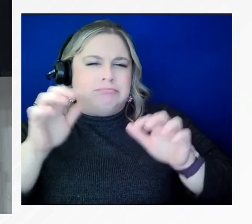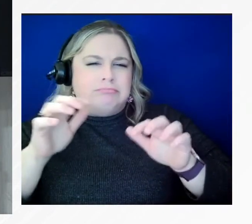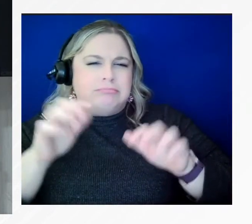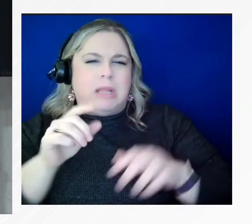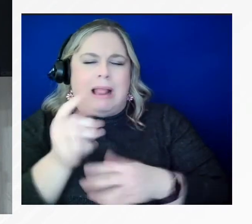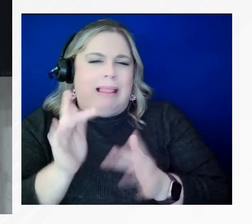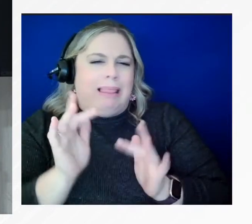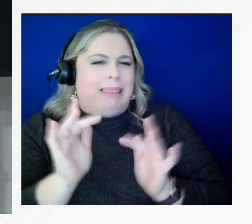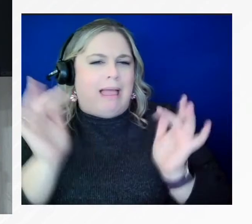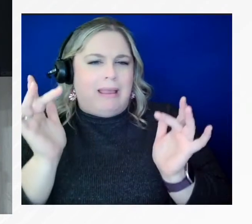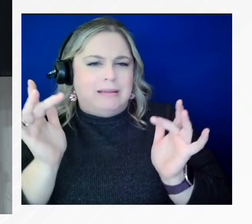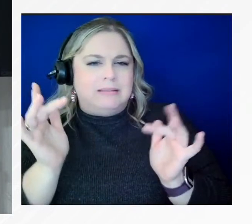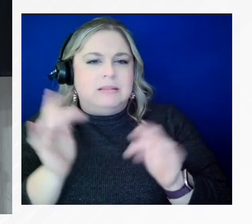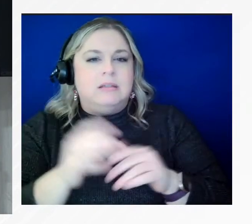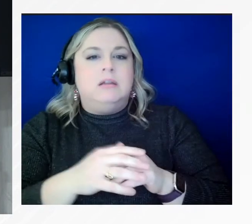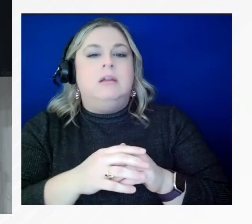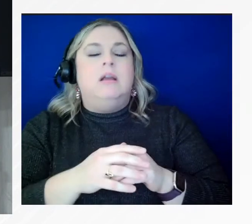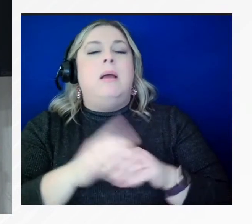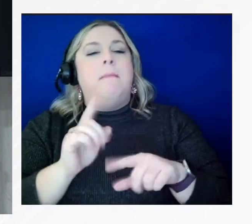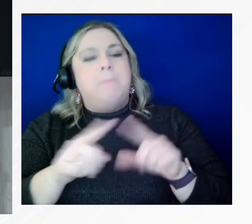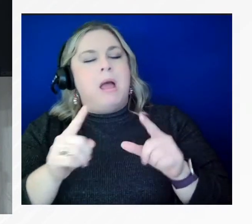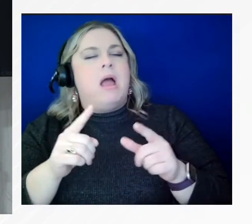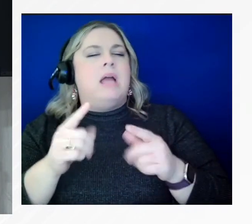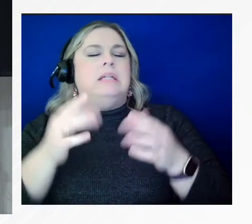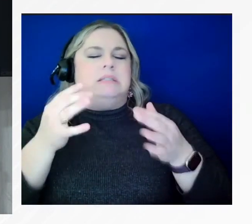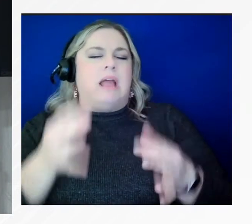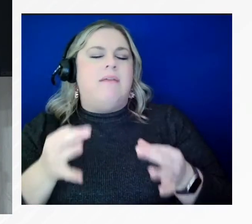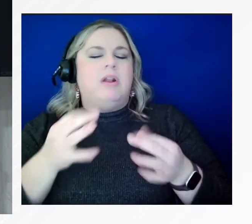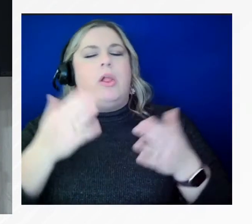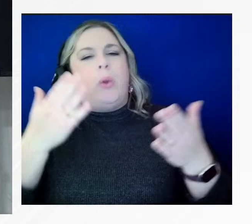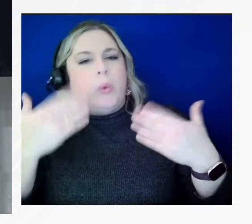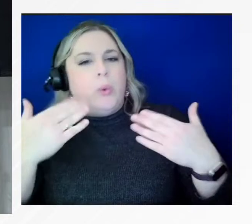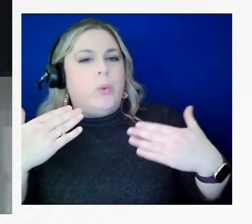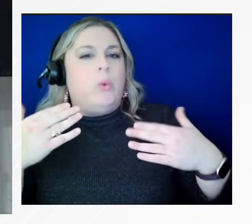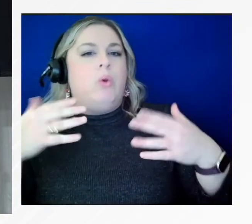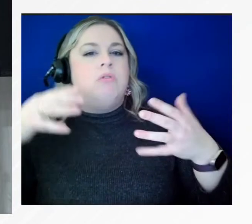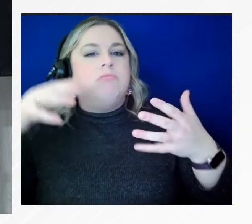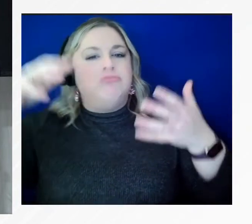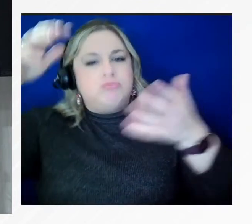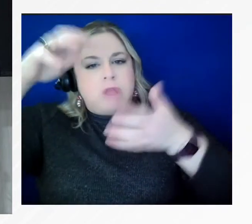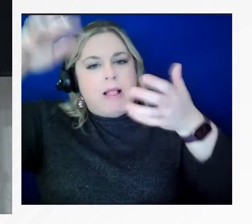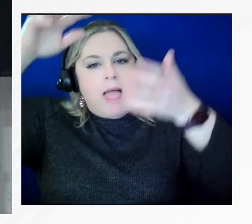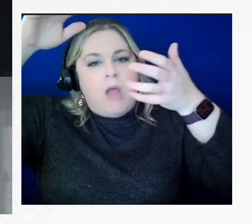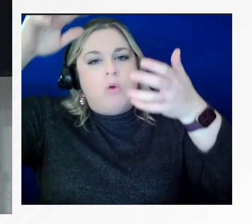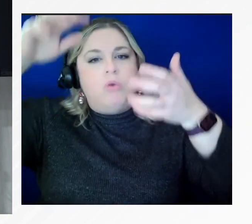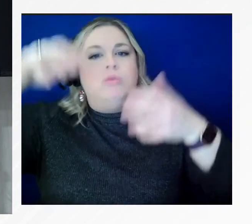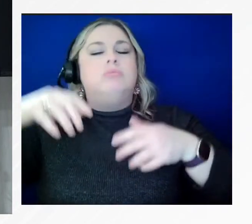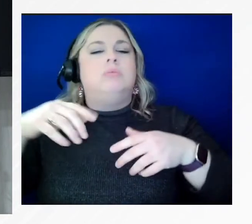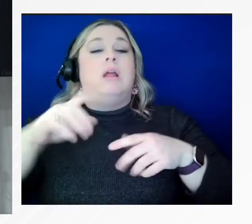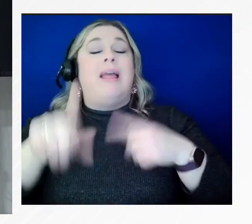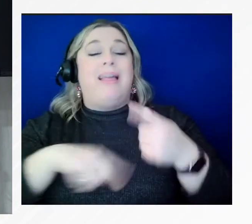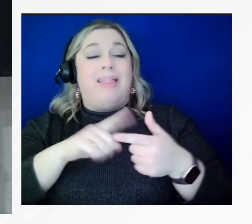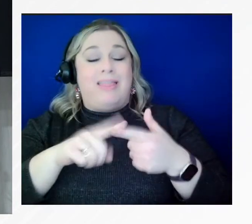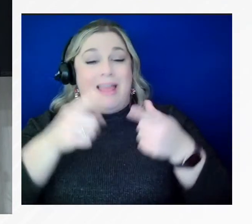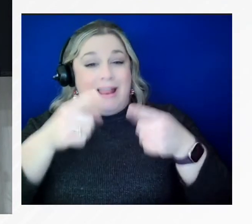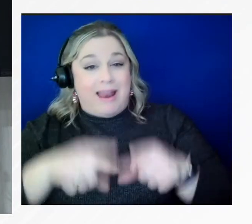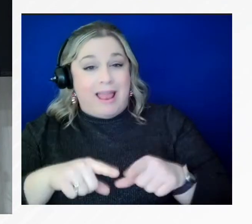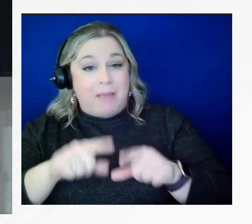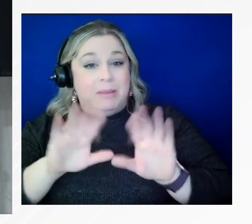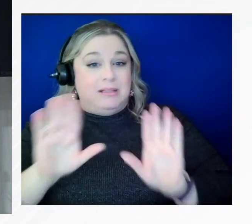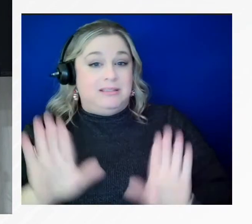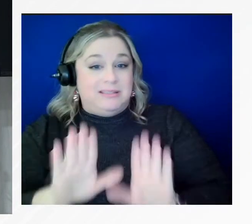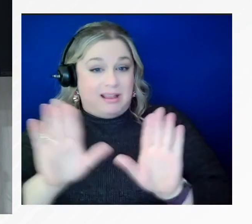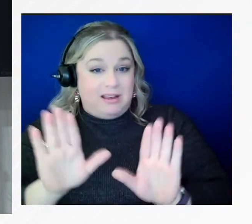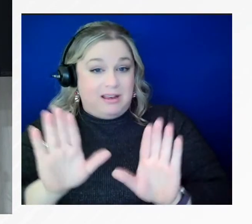rainfall, but definitely kind of a cool, cloudy day tomorrow into tomorrow night. Then going into Sunday, we start switching the pattern. We're going back into